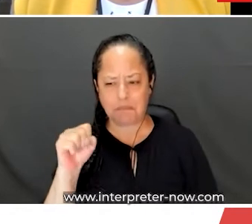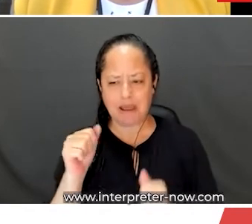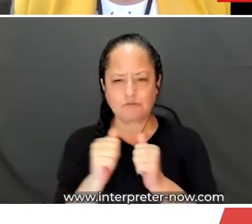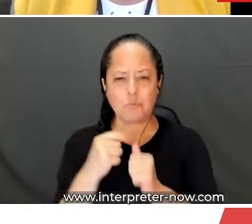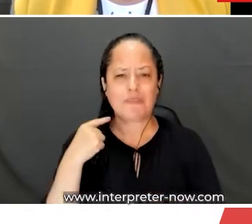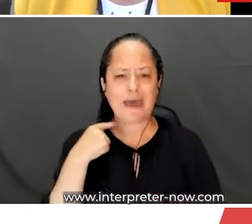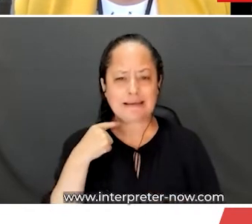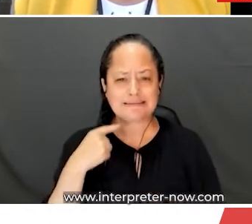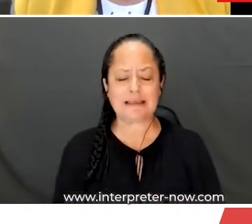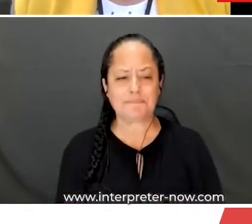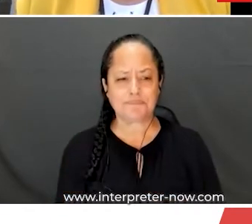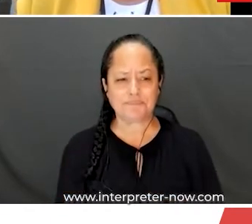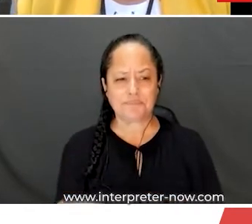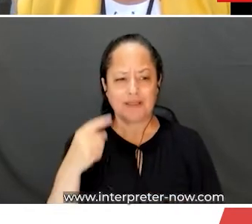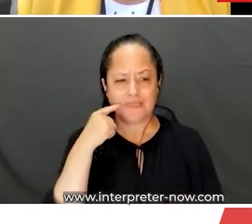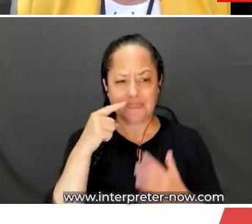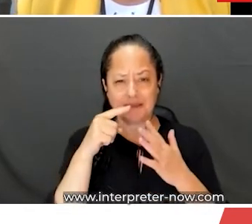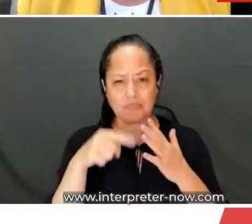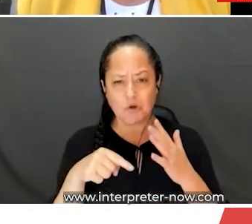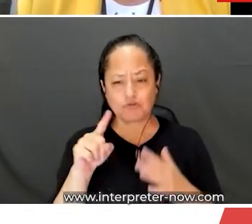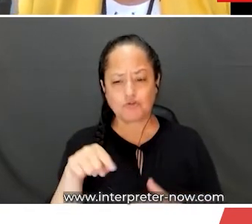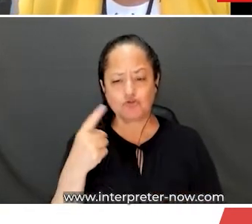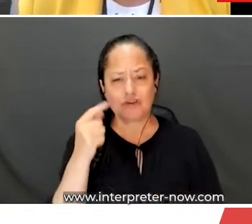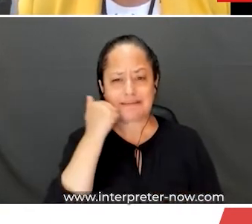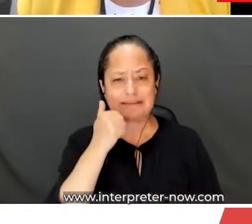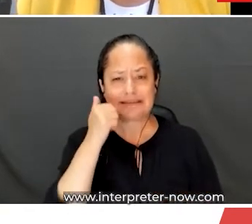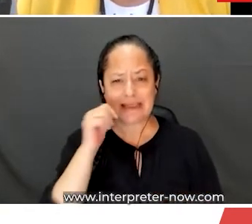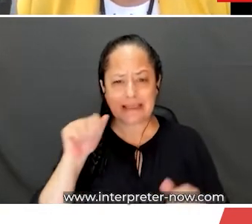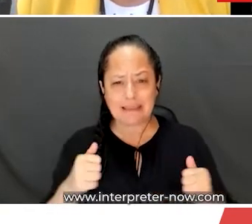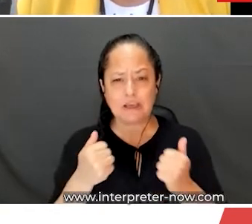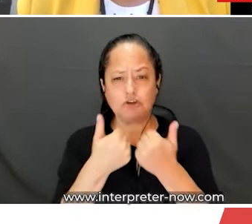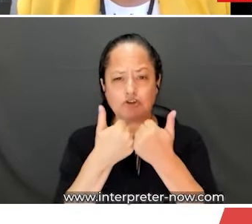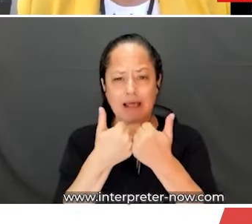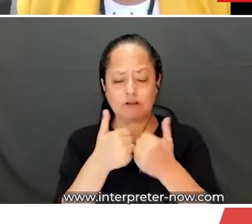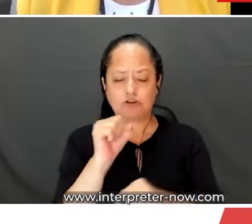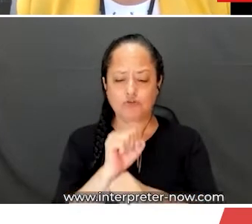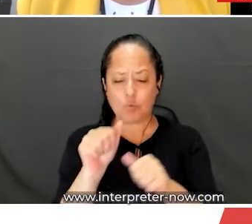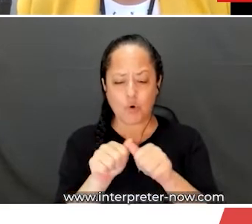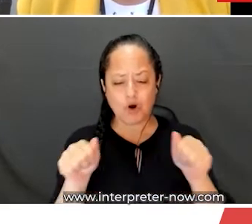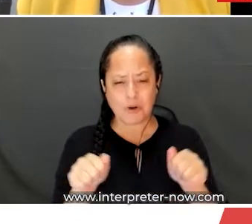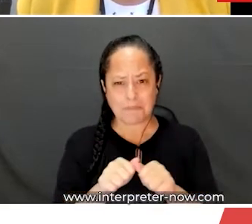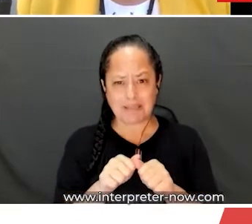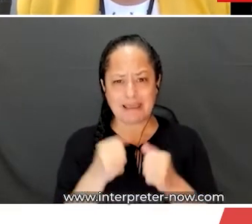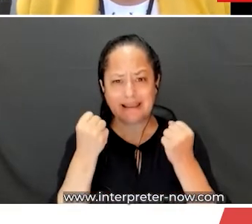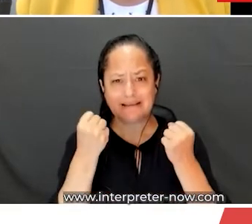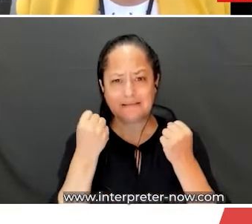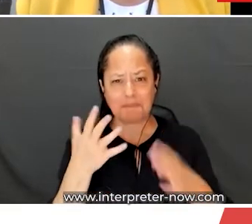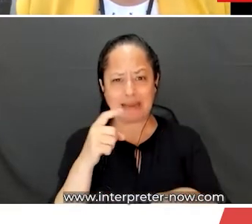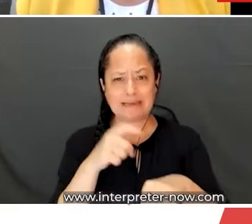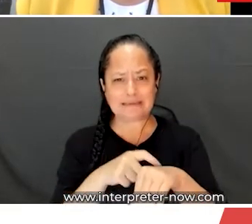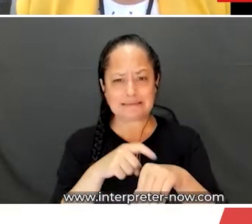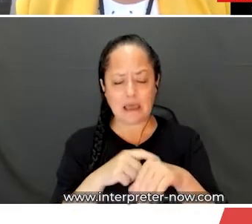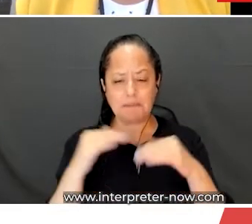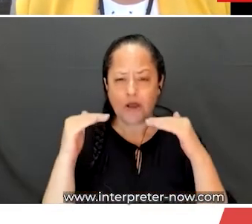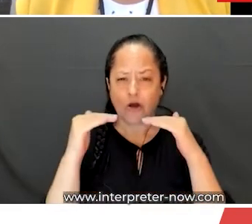so I think that those are just daily challenges in the workplace. I would say that, a lot of times it's